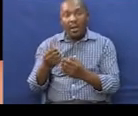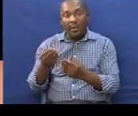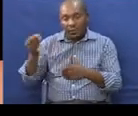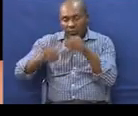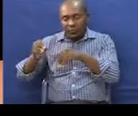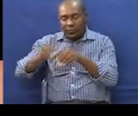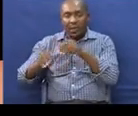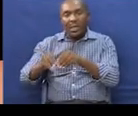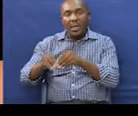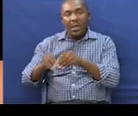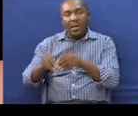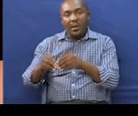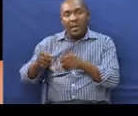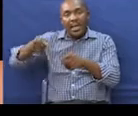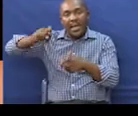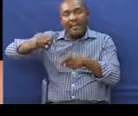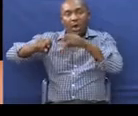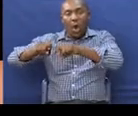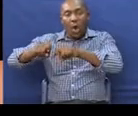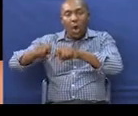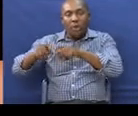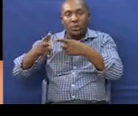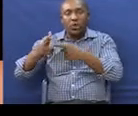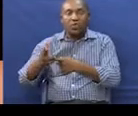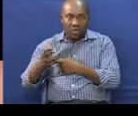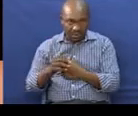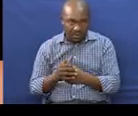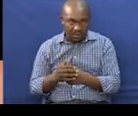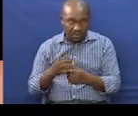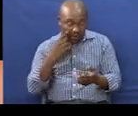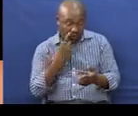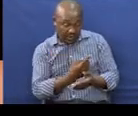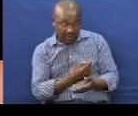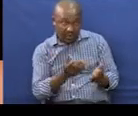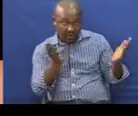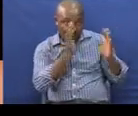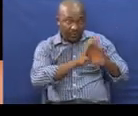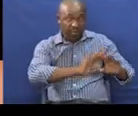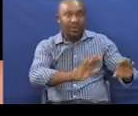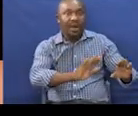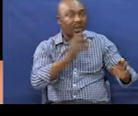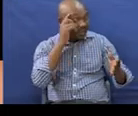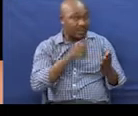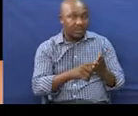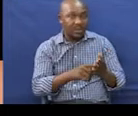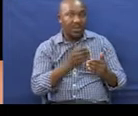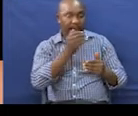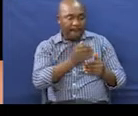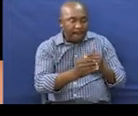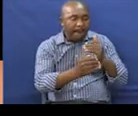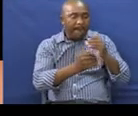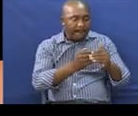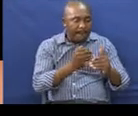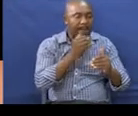the instructions which you were guided and until you prepare the solution. That is guided practical of food